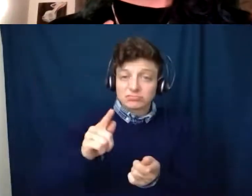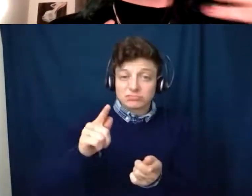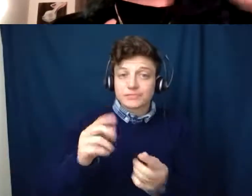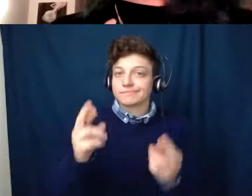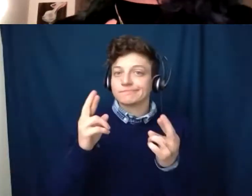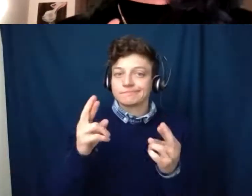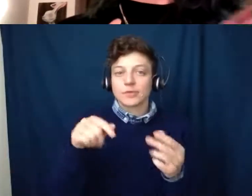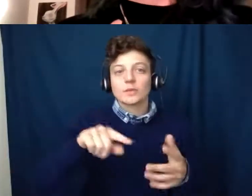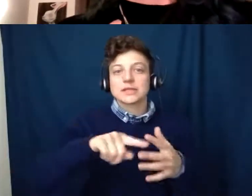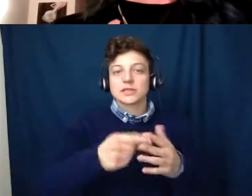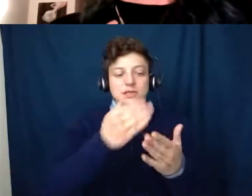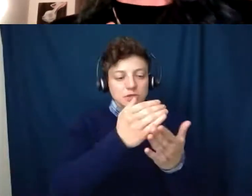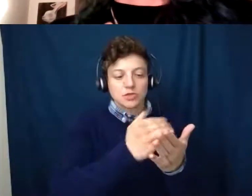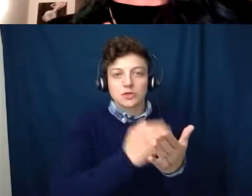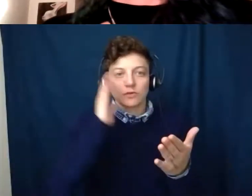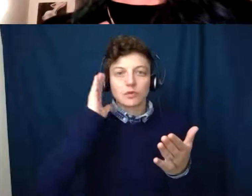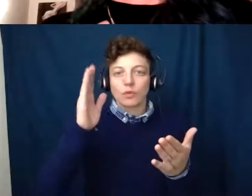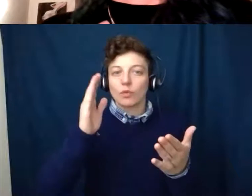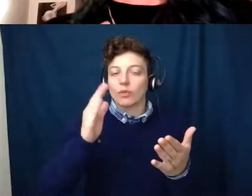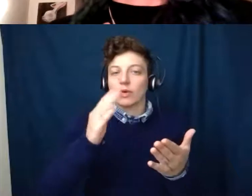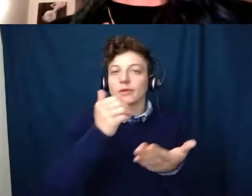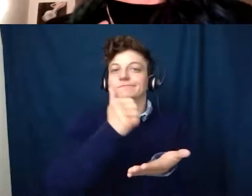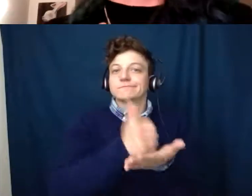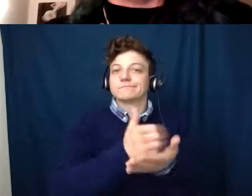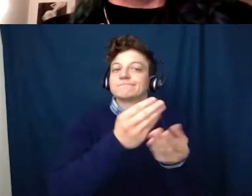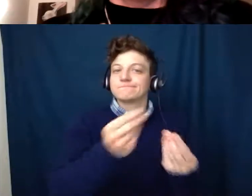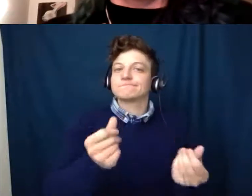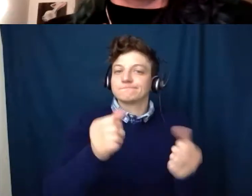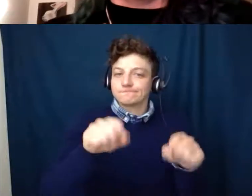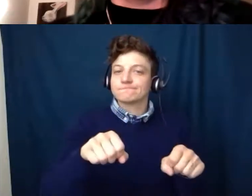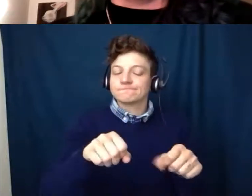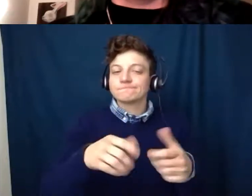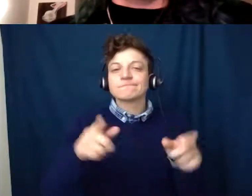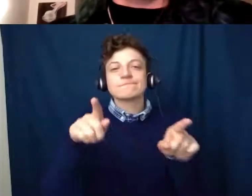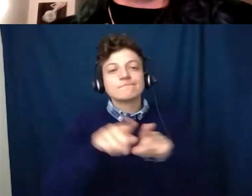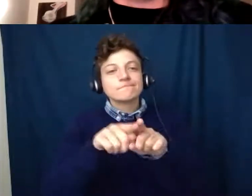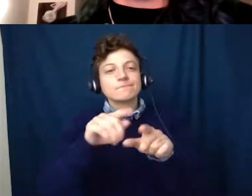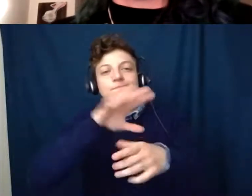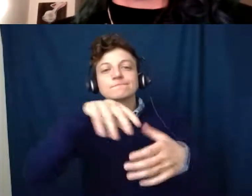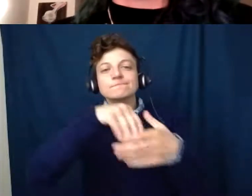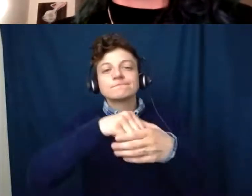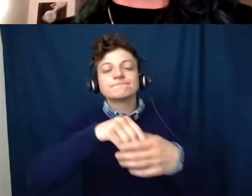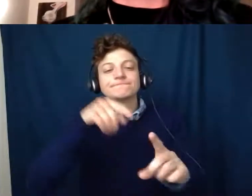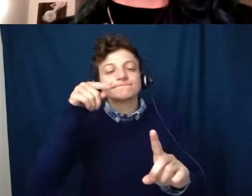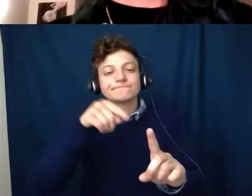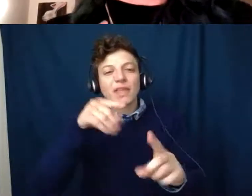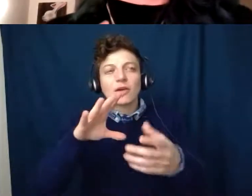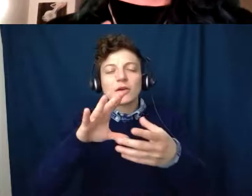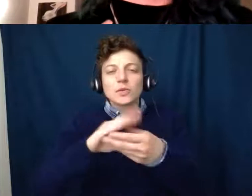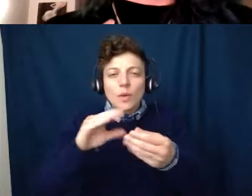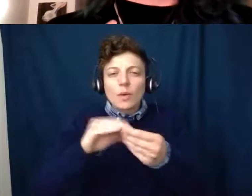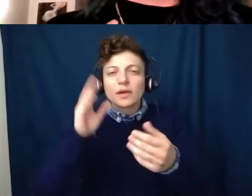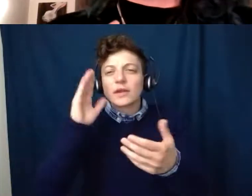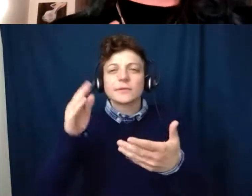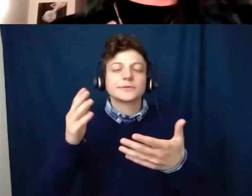initiatives really help with, and contributing to the narrative that would help with some of